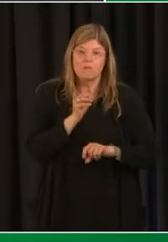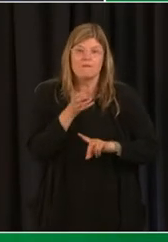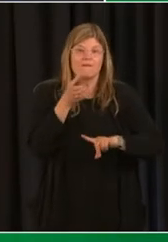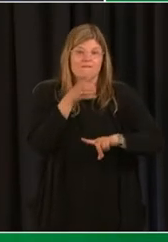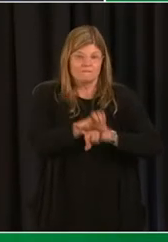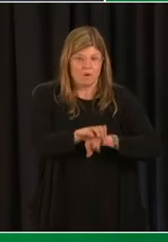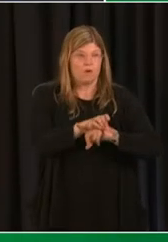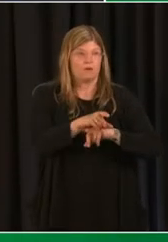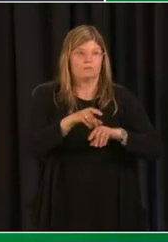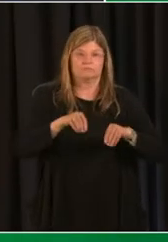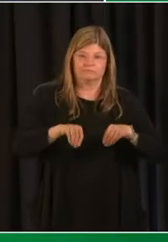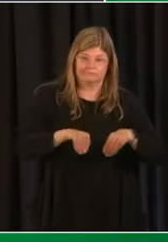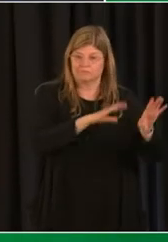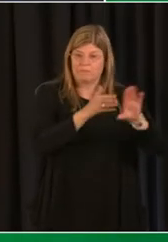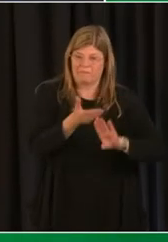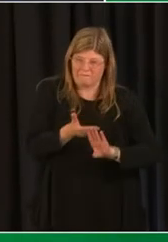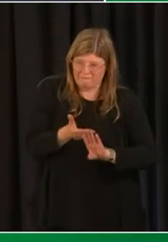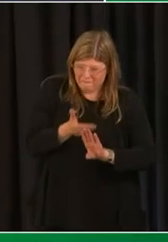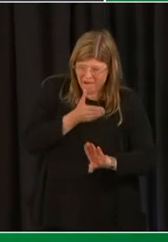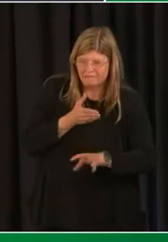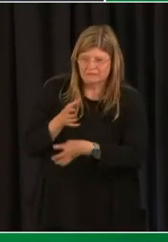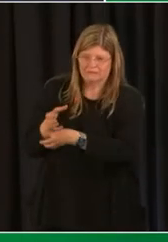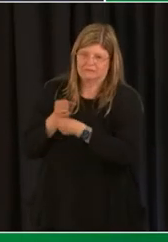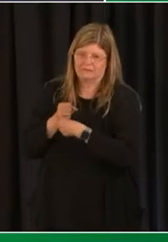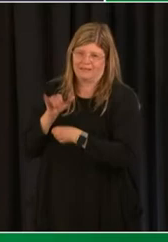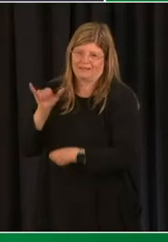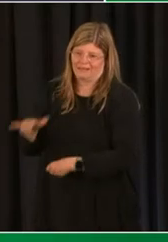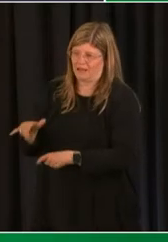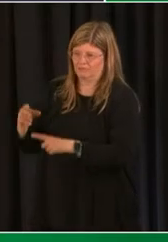you get response on Stay DC?